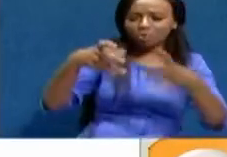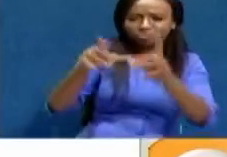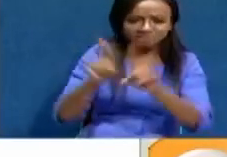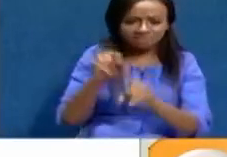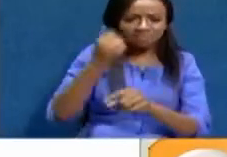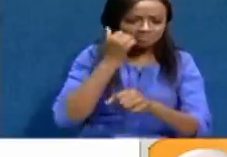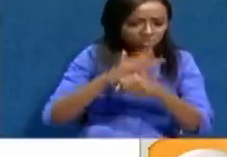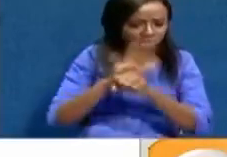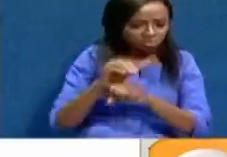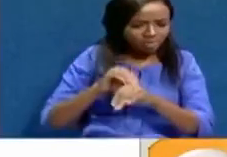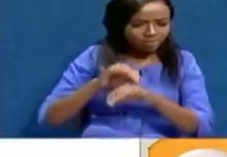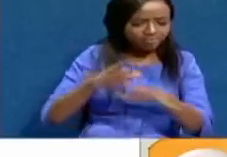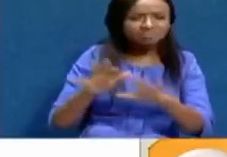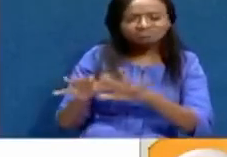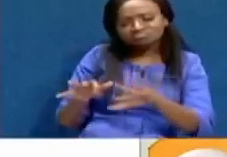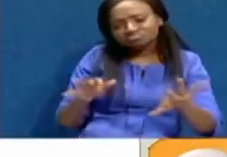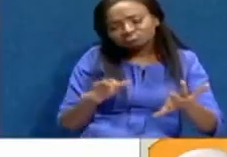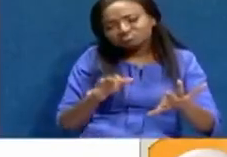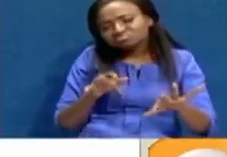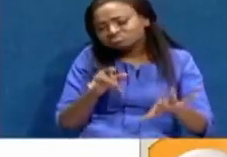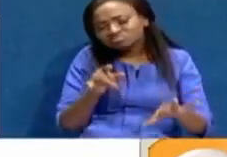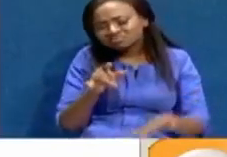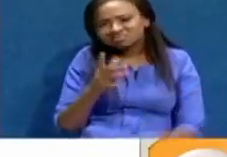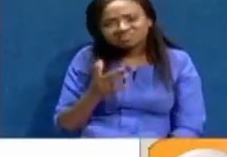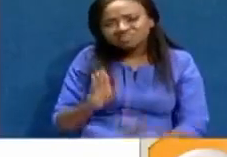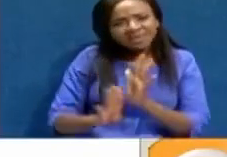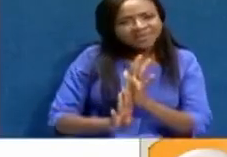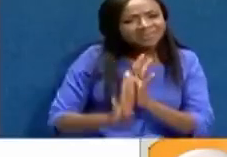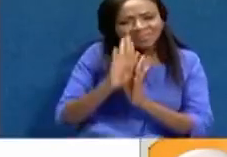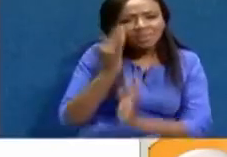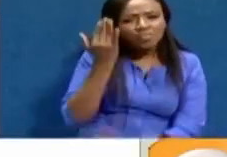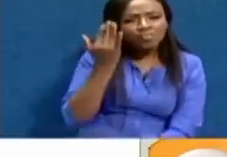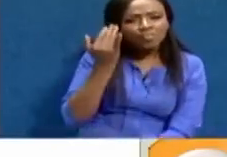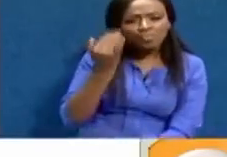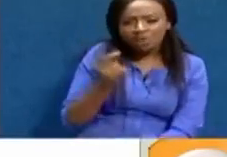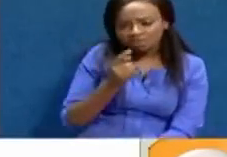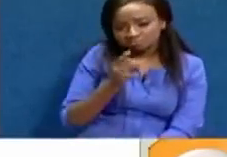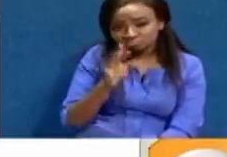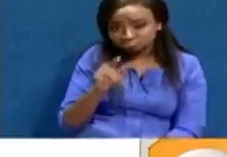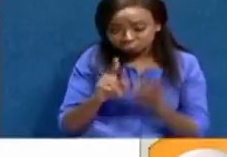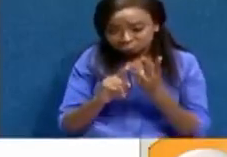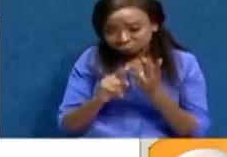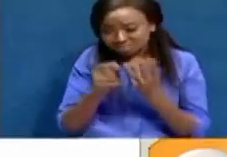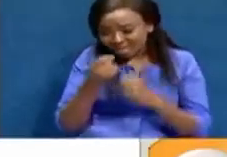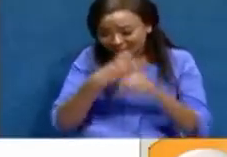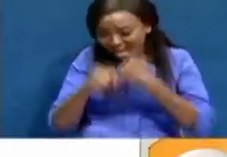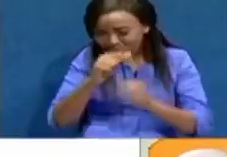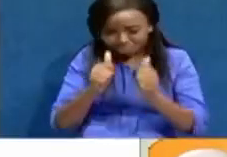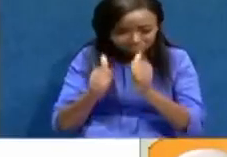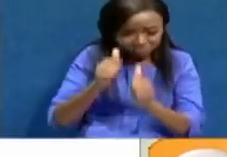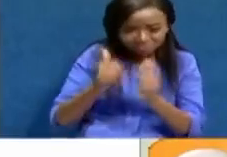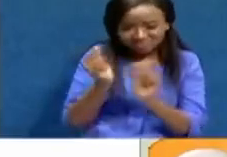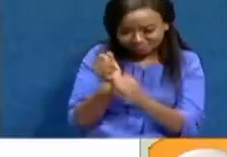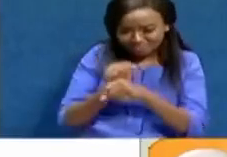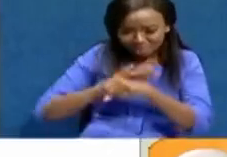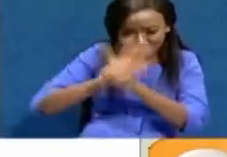specific activities or behaviors may be driving this worrying trend? And just how many of these activities are truly